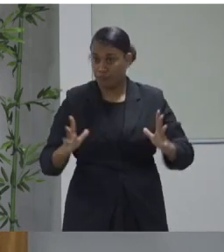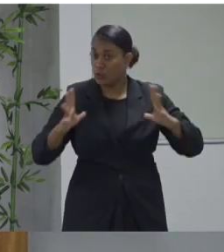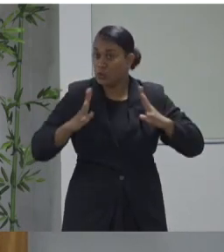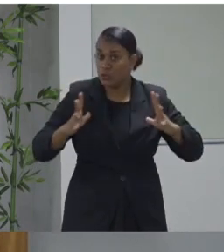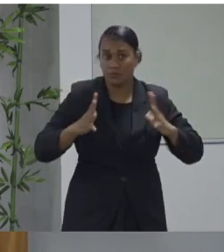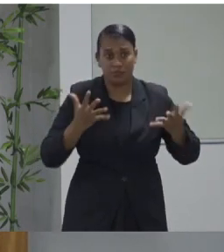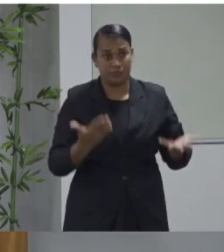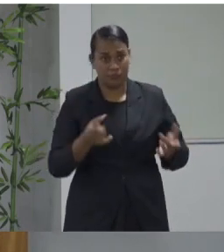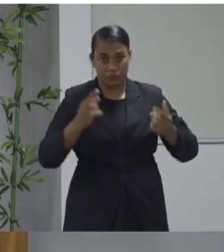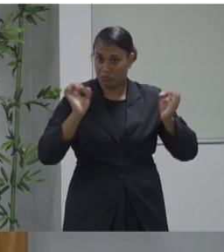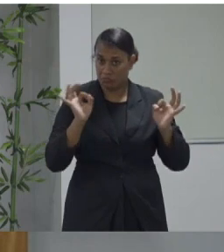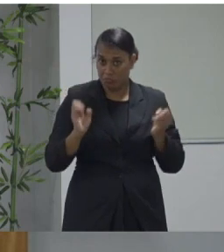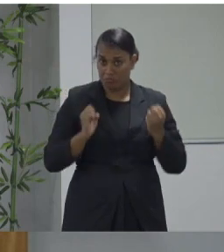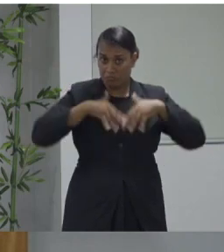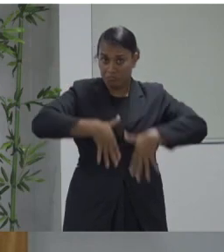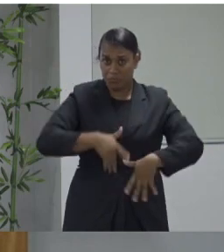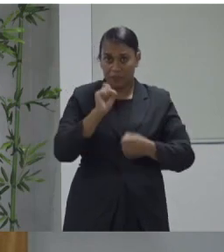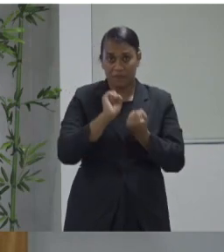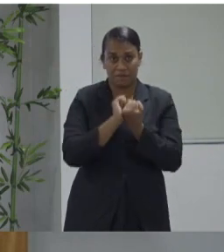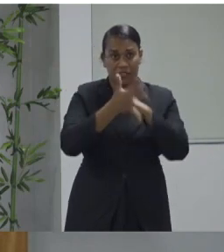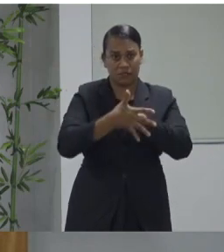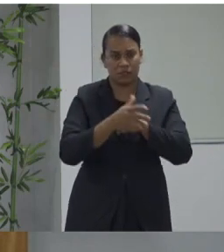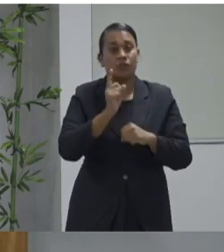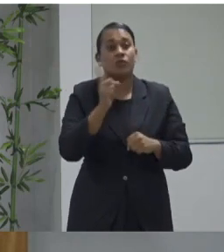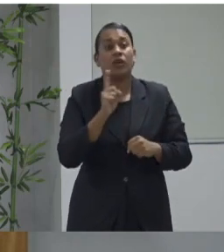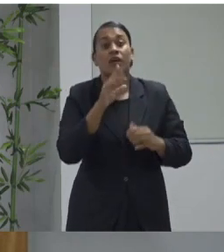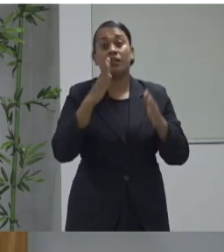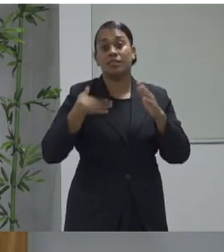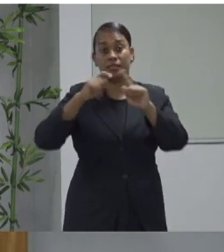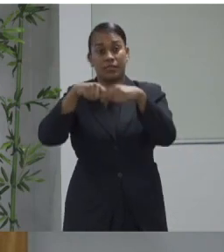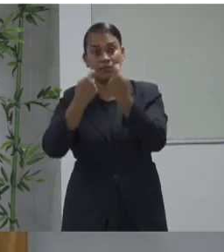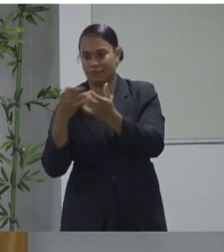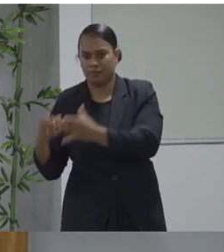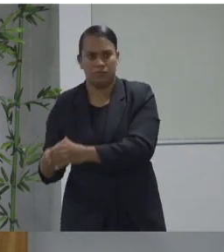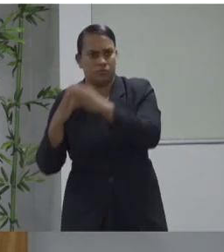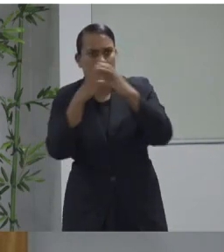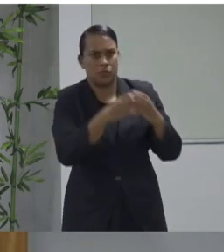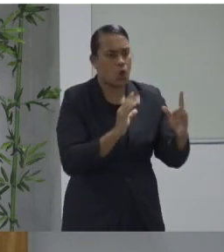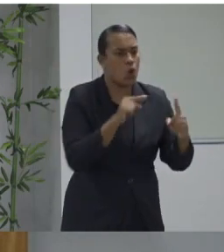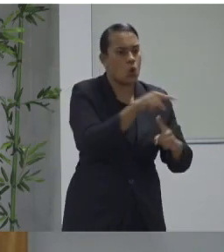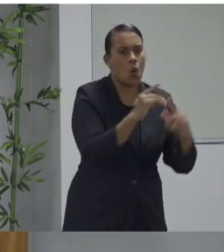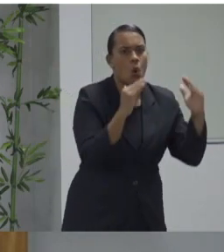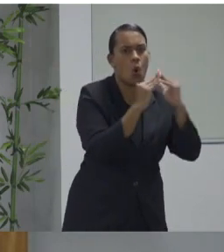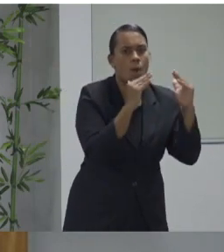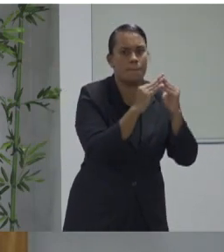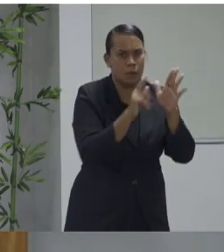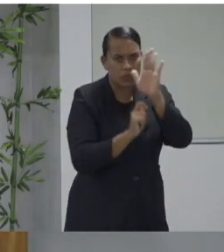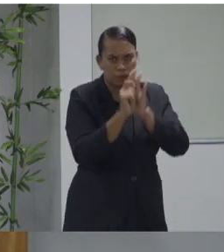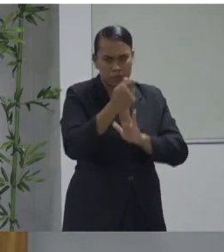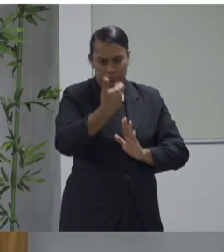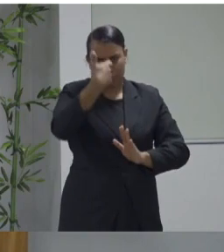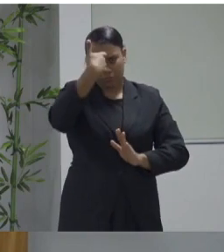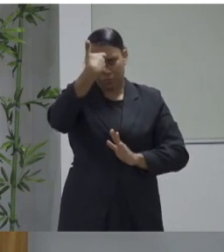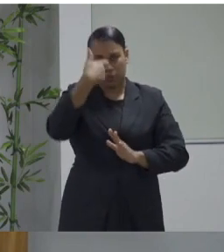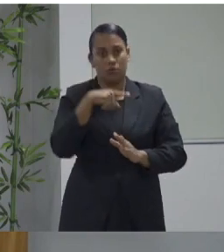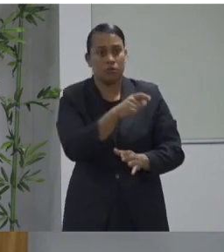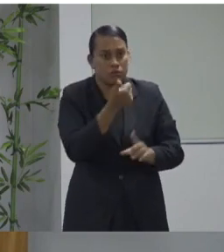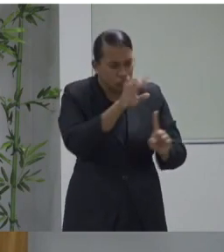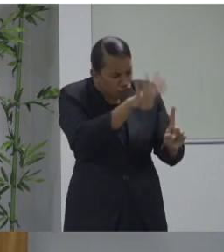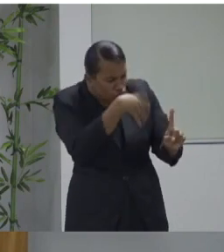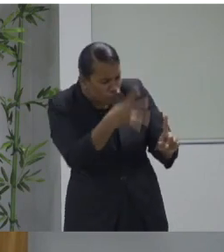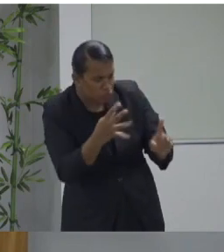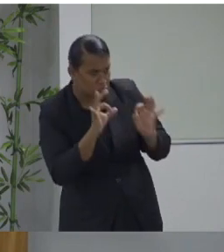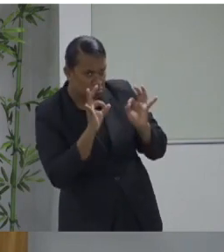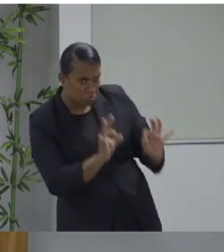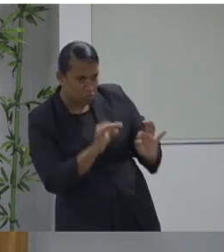That means the health team will come and check you at home, take your temperature, look at your symptoms, examine you, and